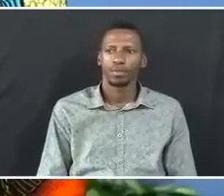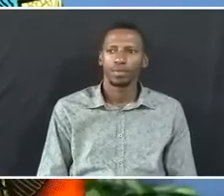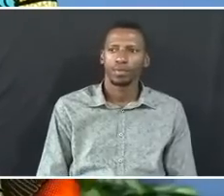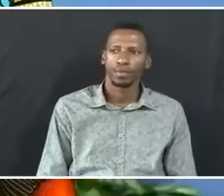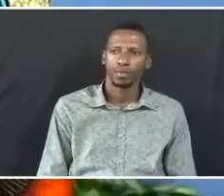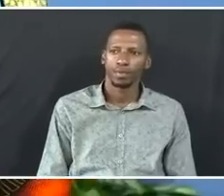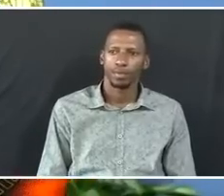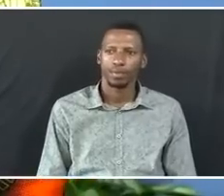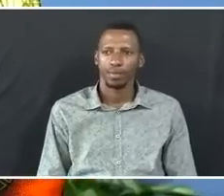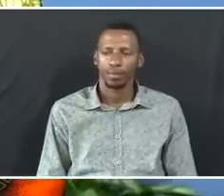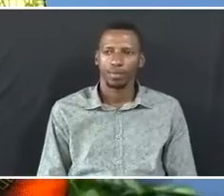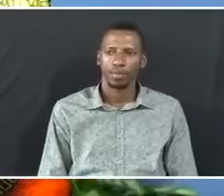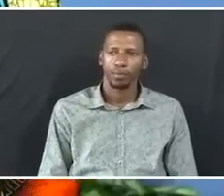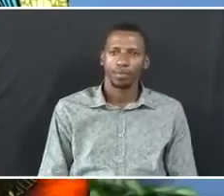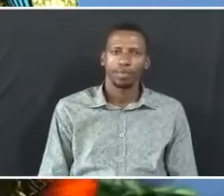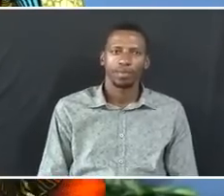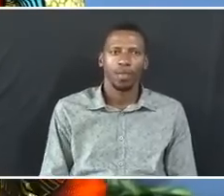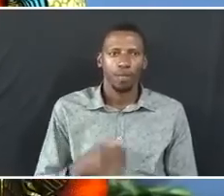I know of a friend.